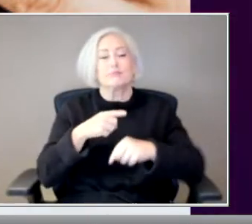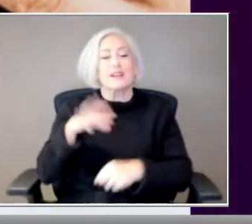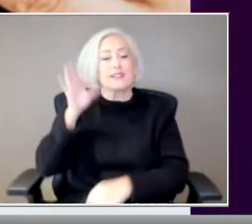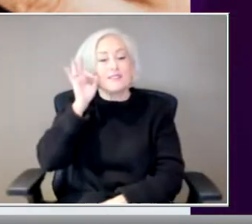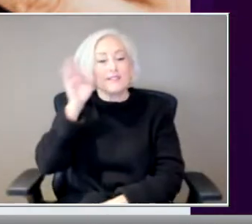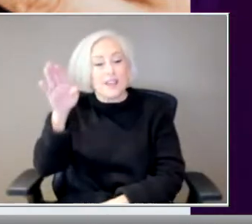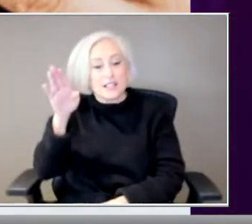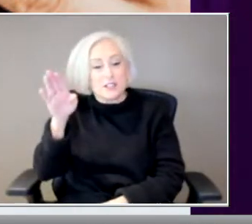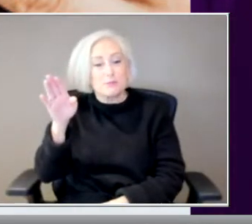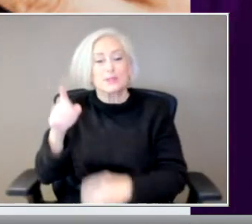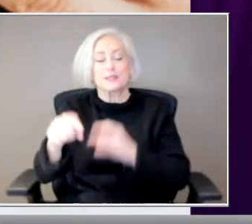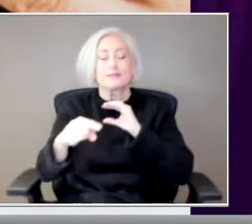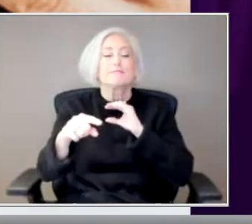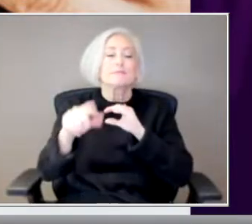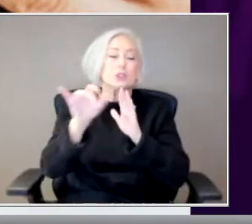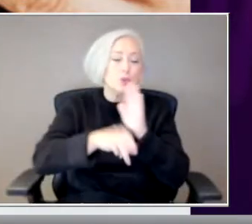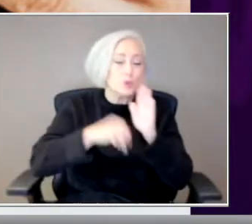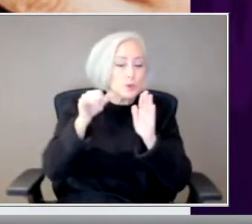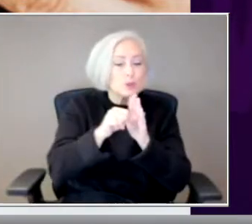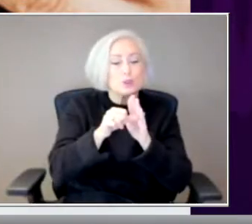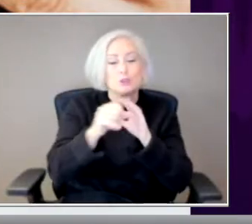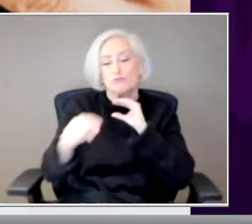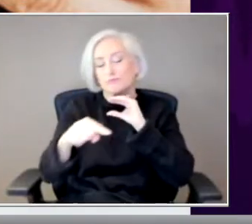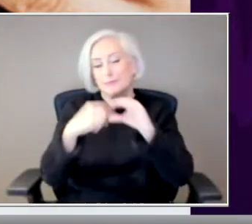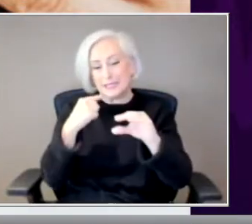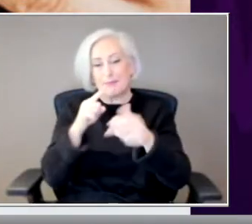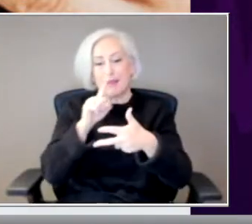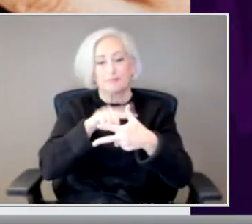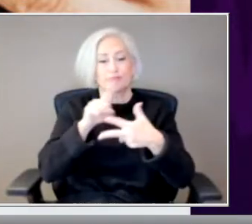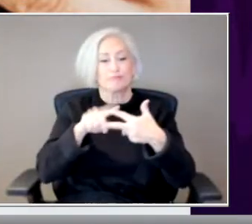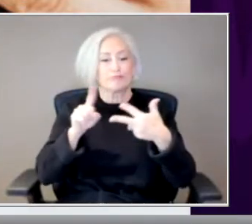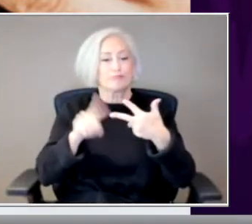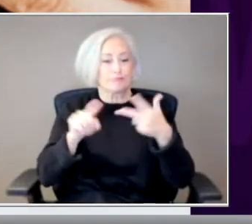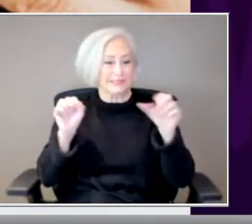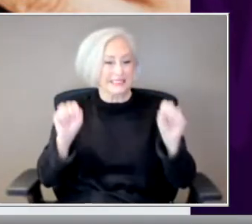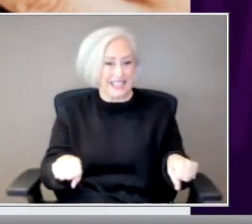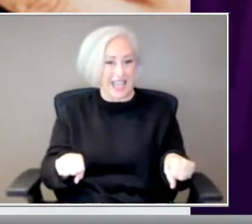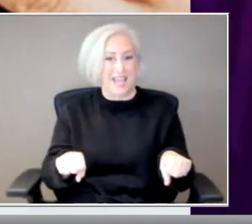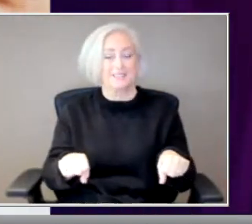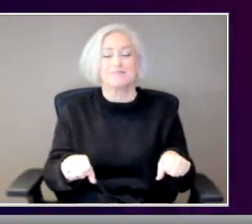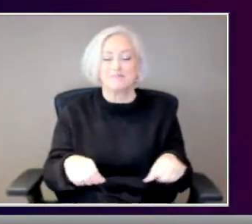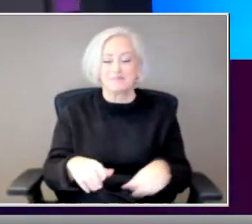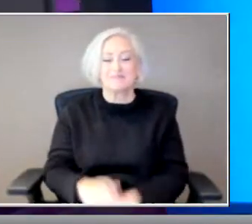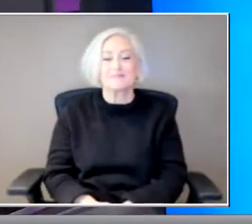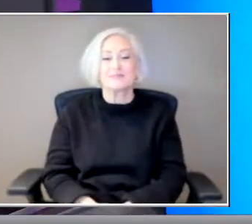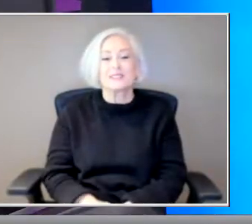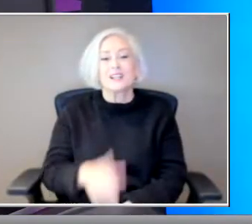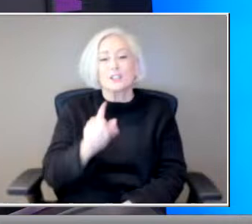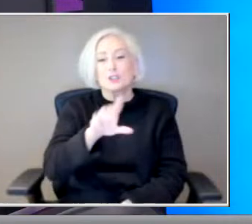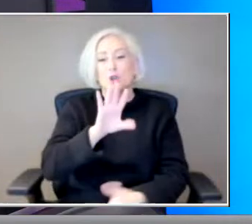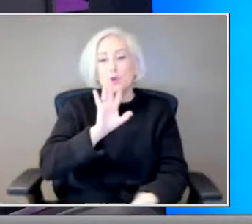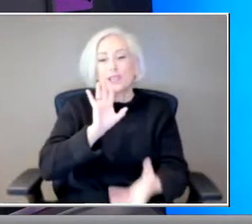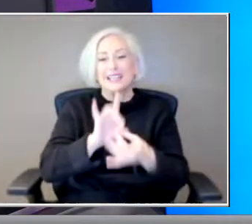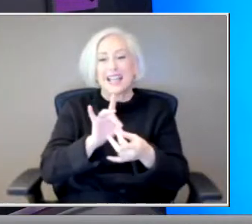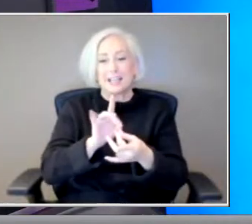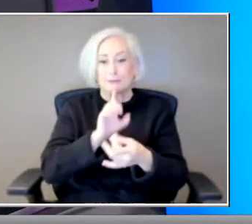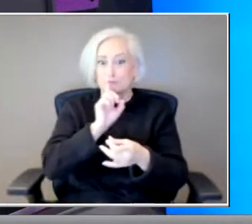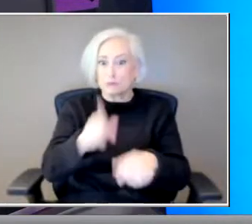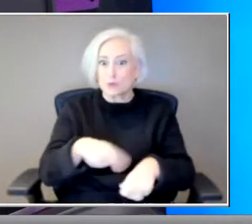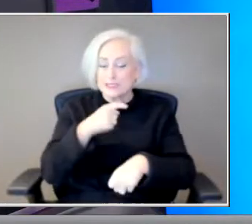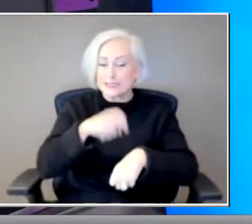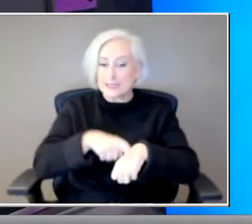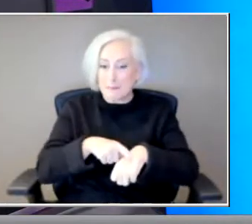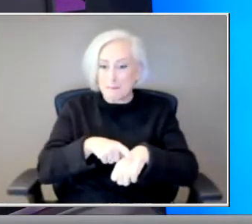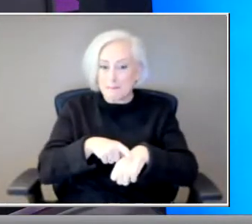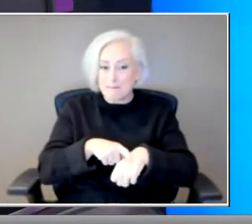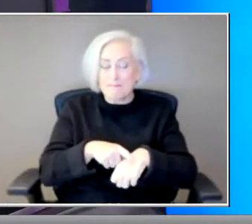Heart email. You can find all those links right here on your screen, so you can connect with us in real time. And while we give our viewers some